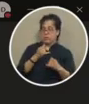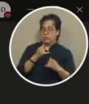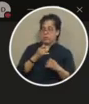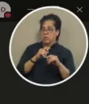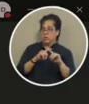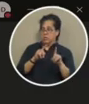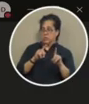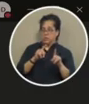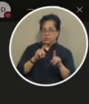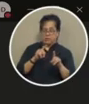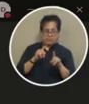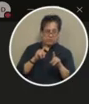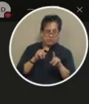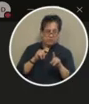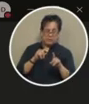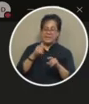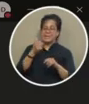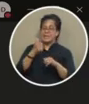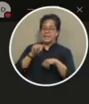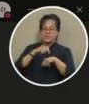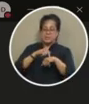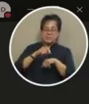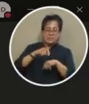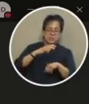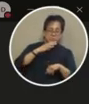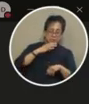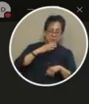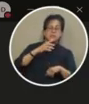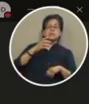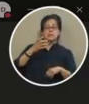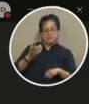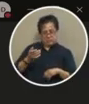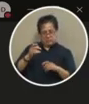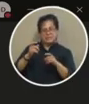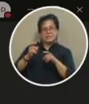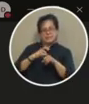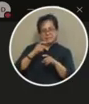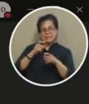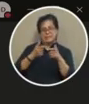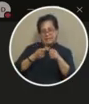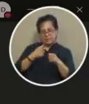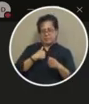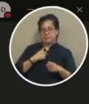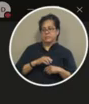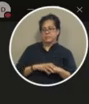but I don't have the, every time you want to speak, go to 258-4874, please.